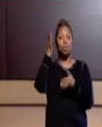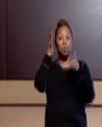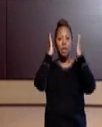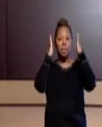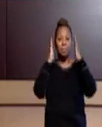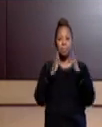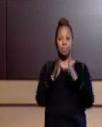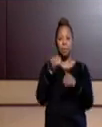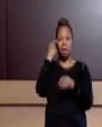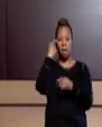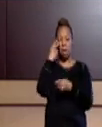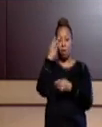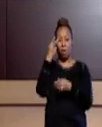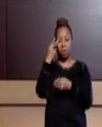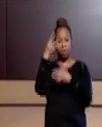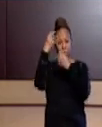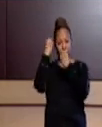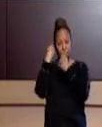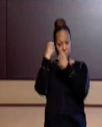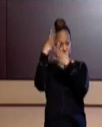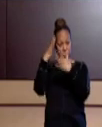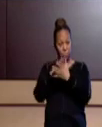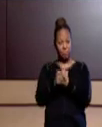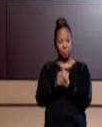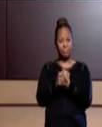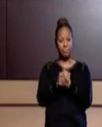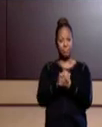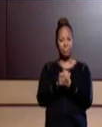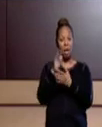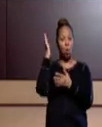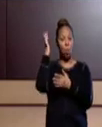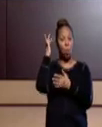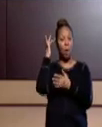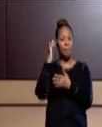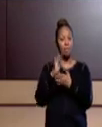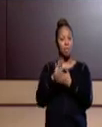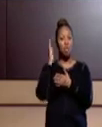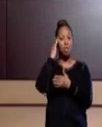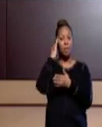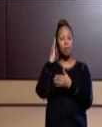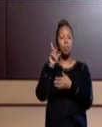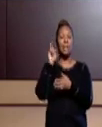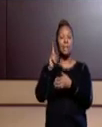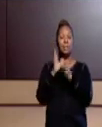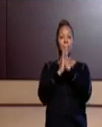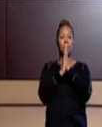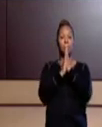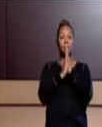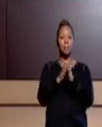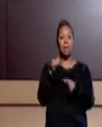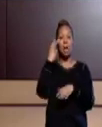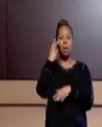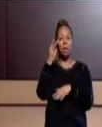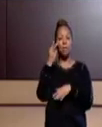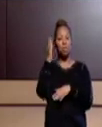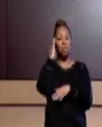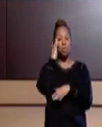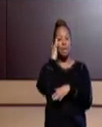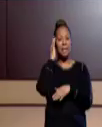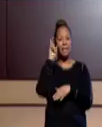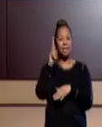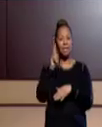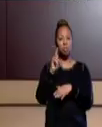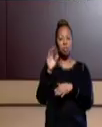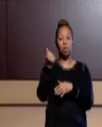I watch the news. I listen to them. Why do I watch the news? I watch the news so I can know what I need to pray about. I watch the news so that I can know what I